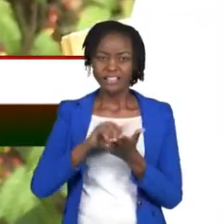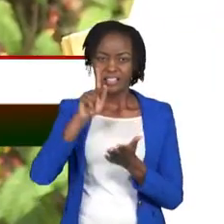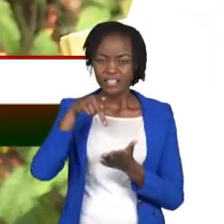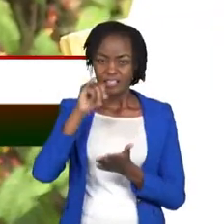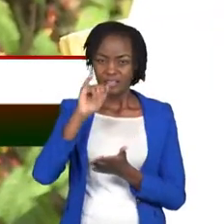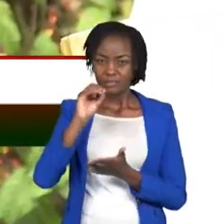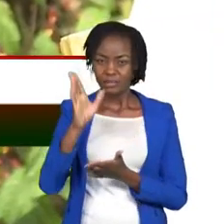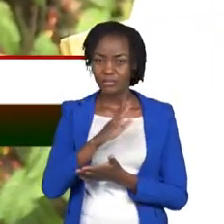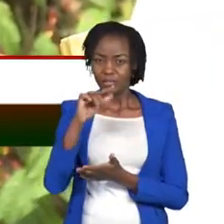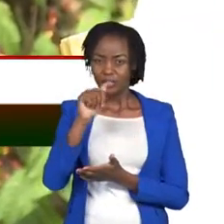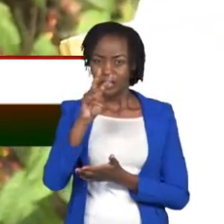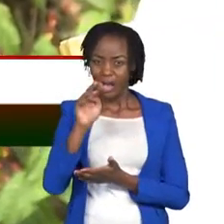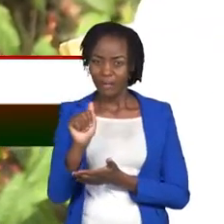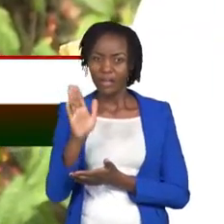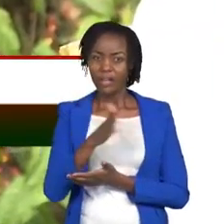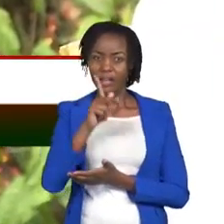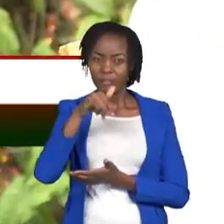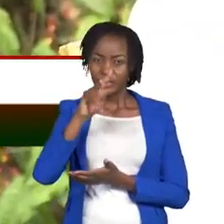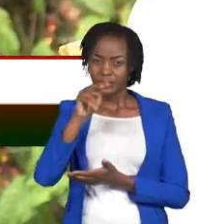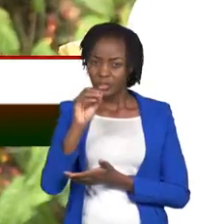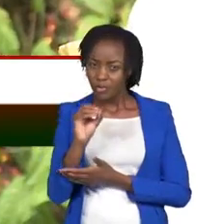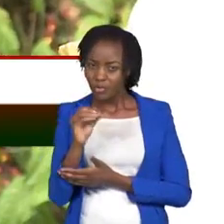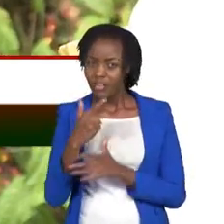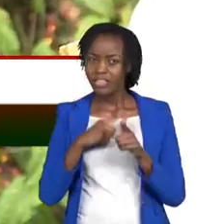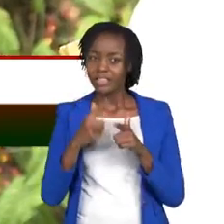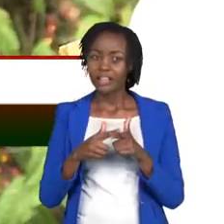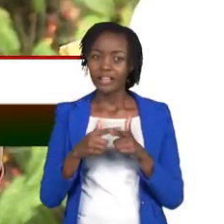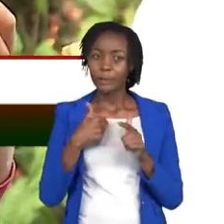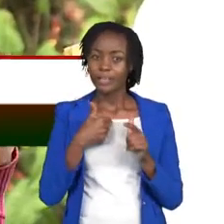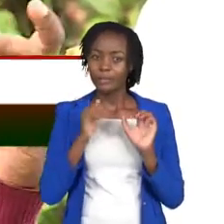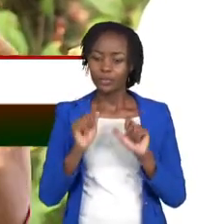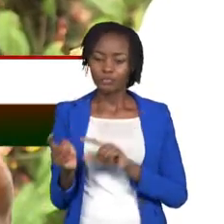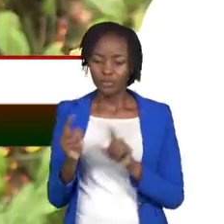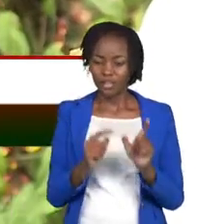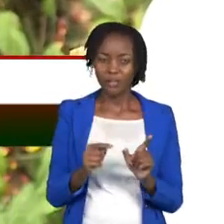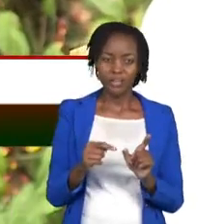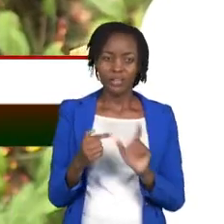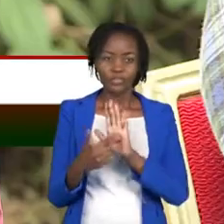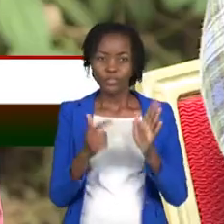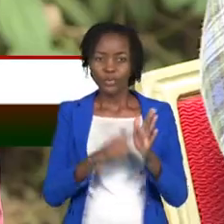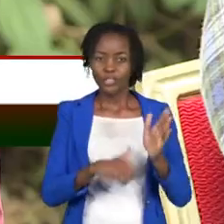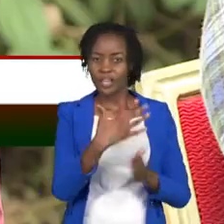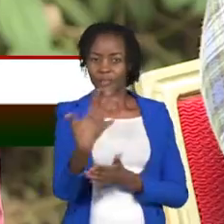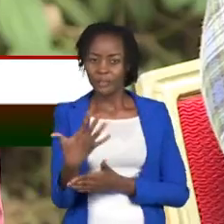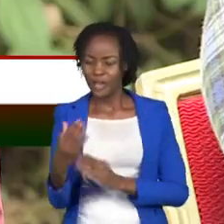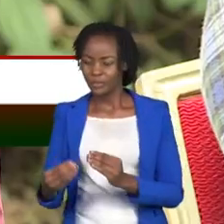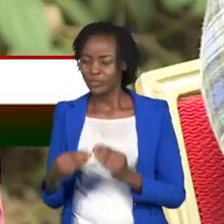book, online has a lot of information about him. I could come and just print a flyer and give to every kid in class